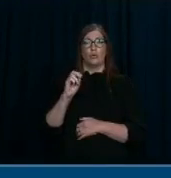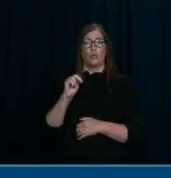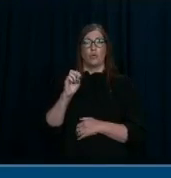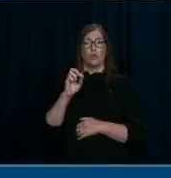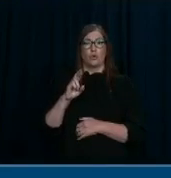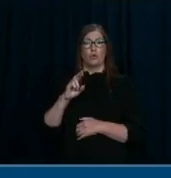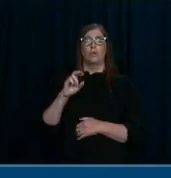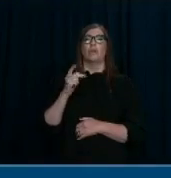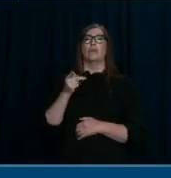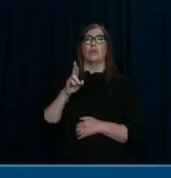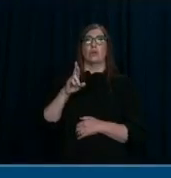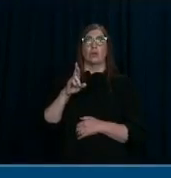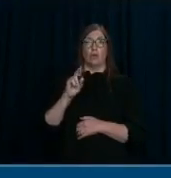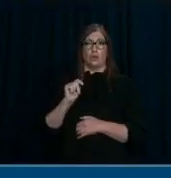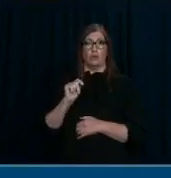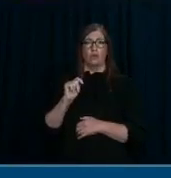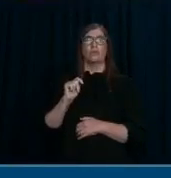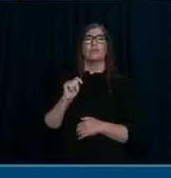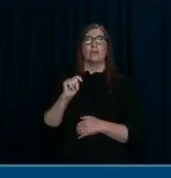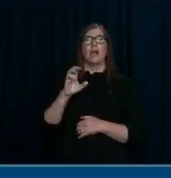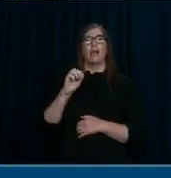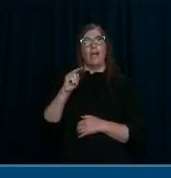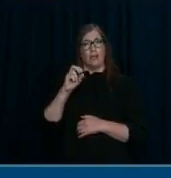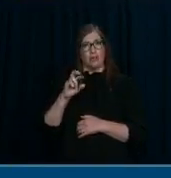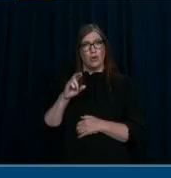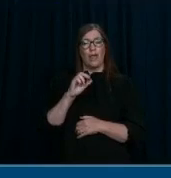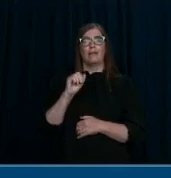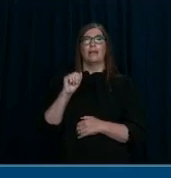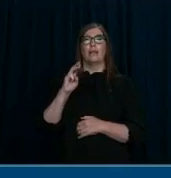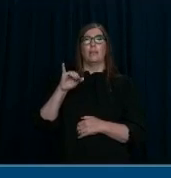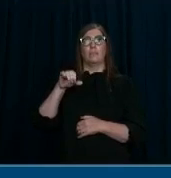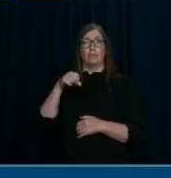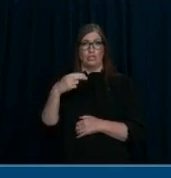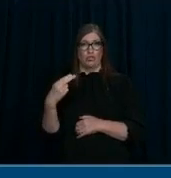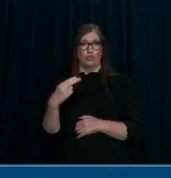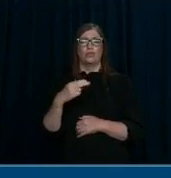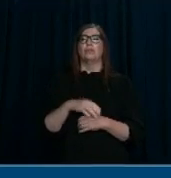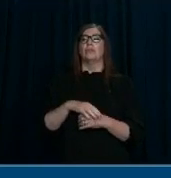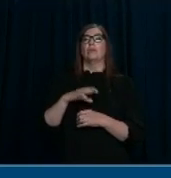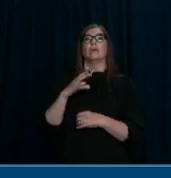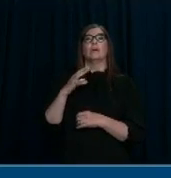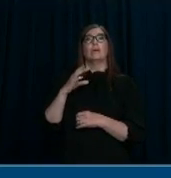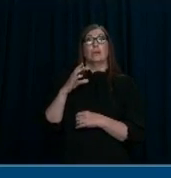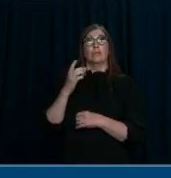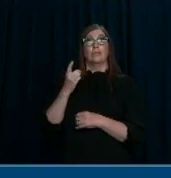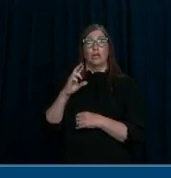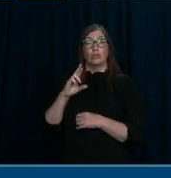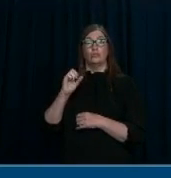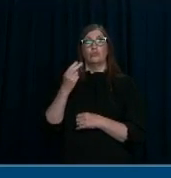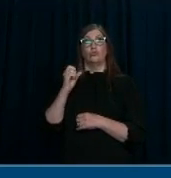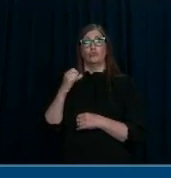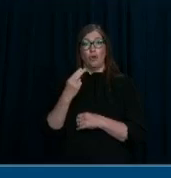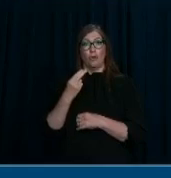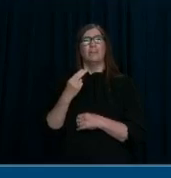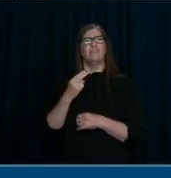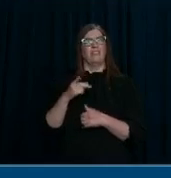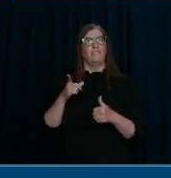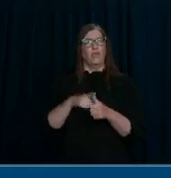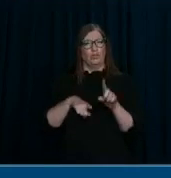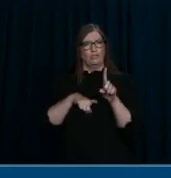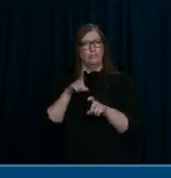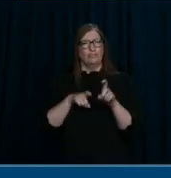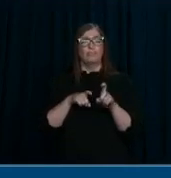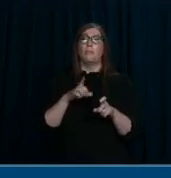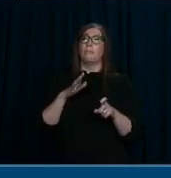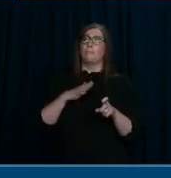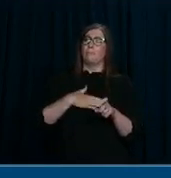O'Callaghan, and Amish Shah. And Dr. Shah, you have the first opening statement. You have 2 minutes. Thank you. My name is Dr.